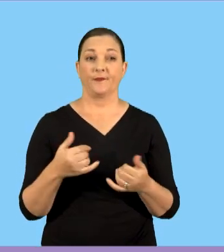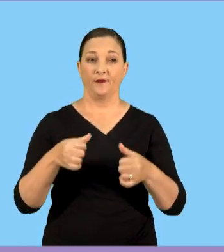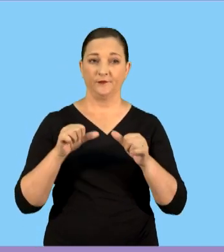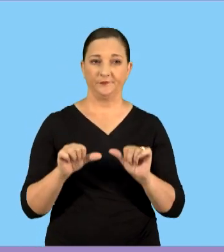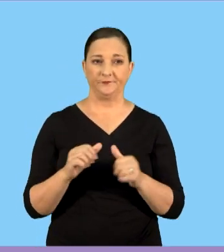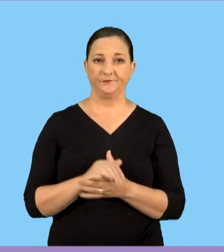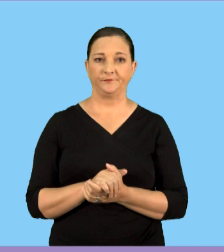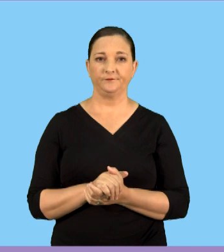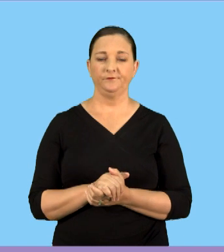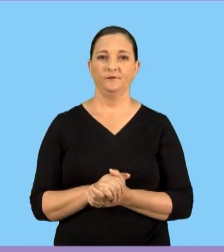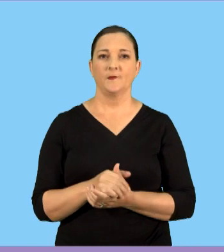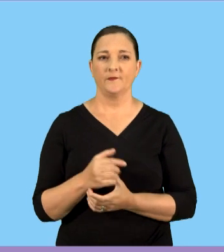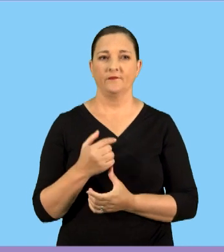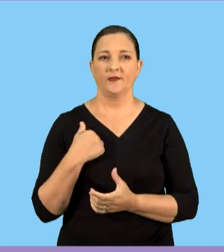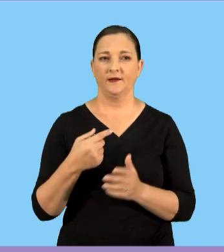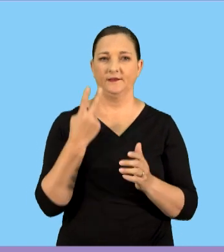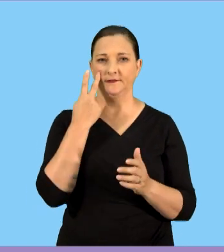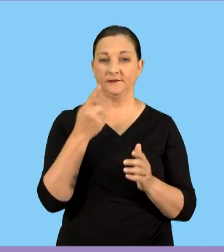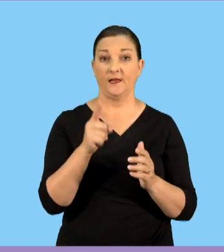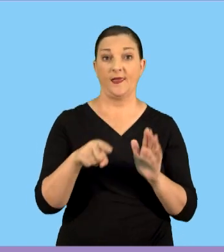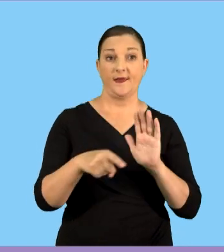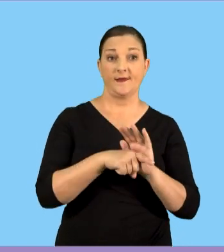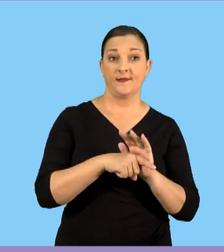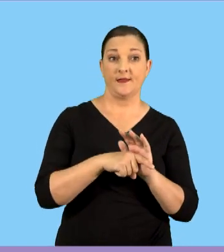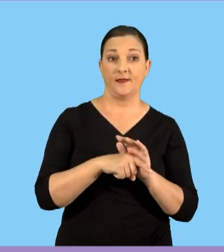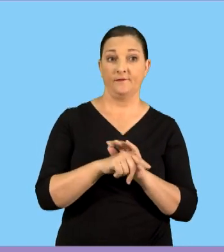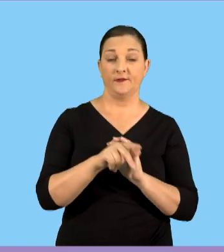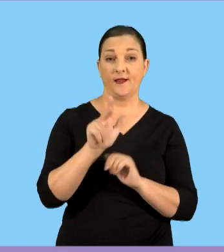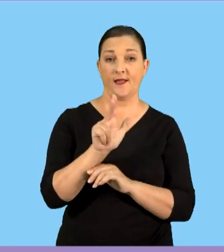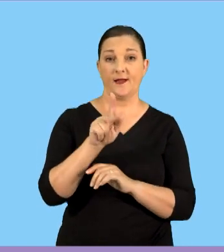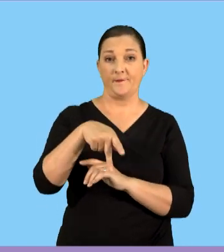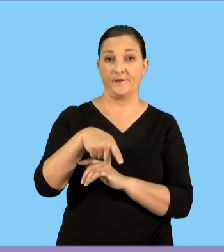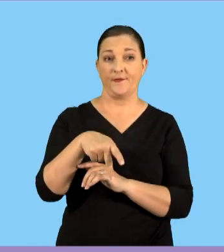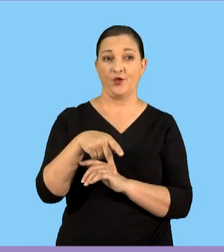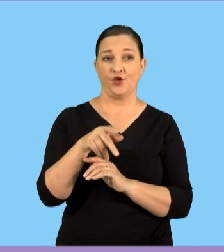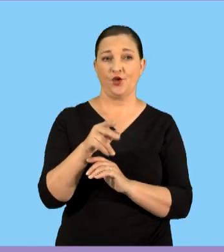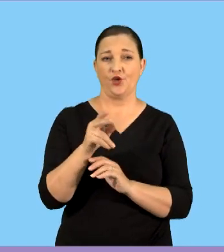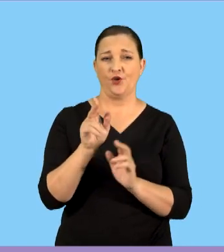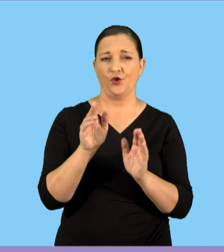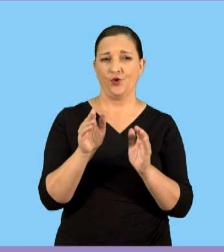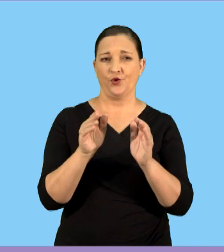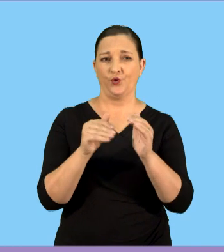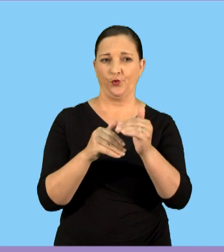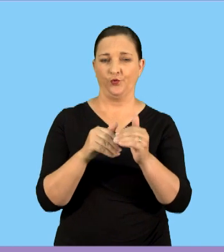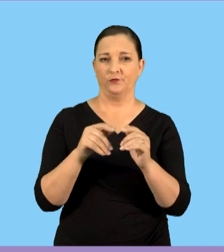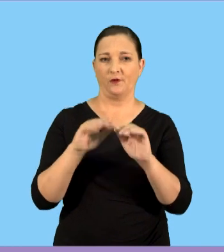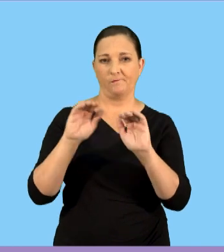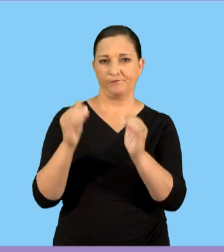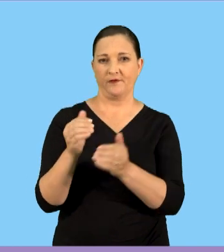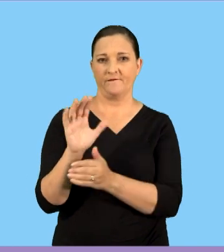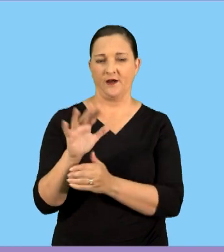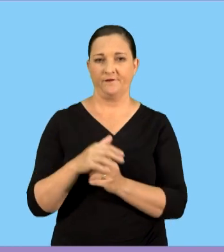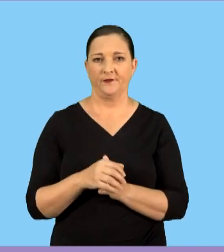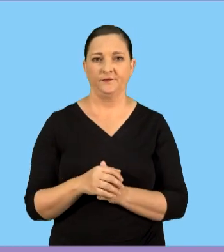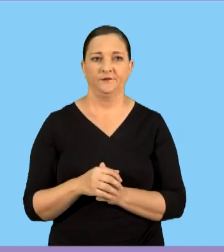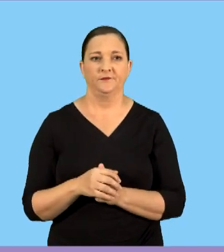Let's look at a second one. I have the negative 8p cubed multiplied by 5. So